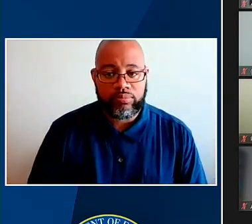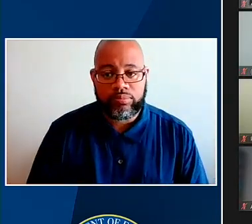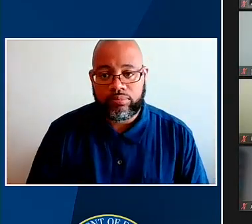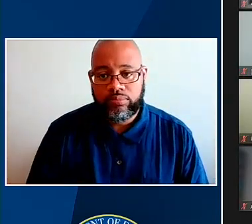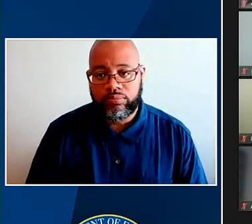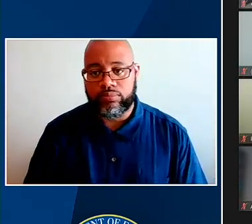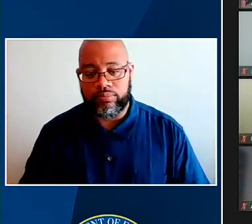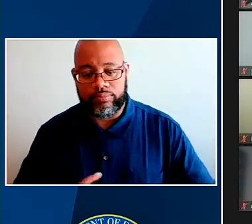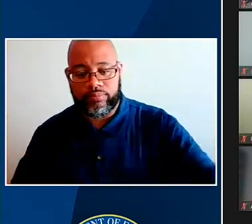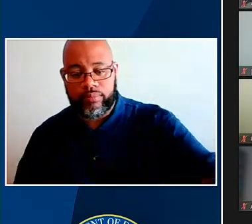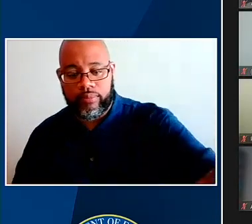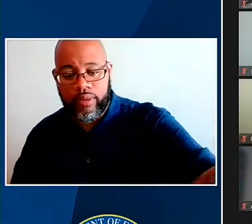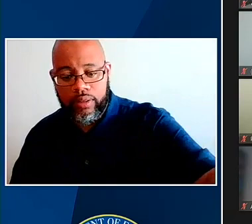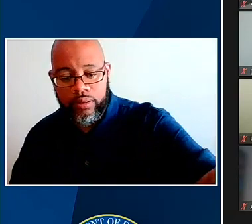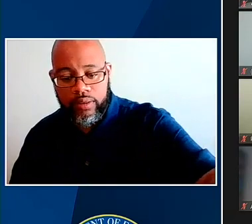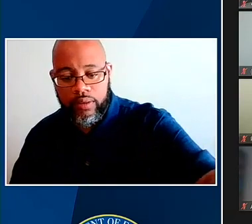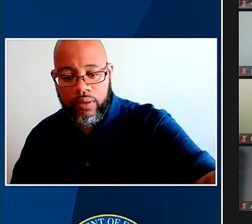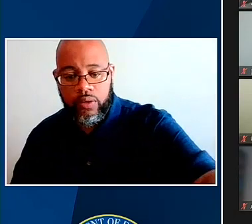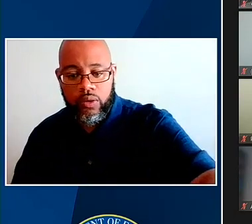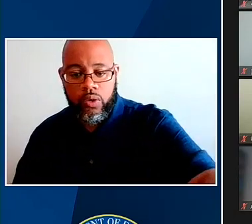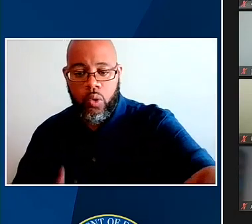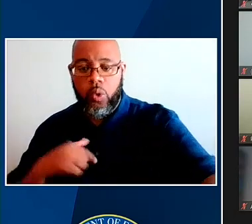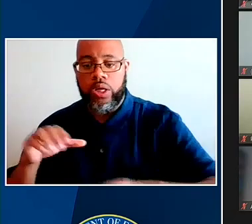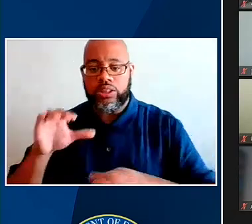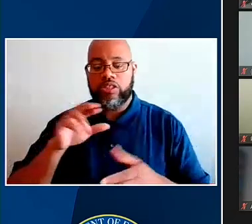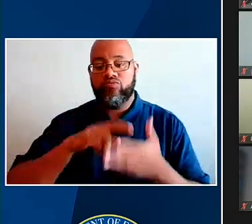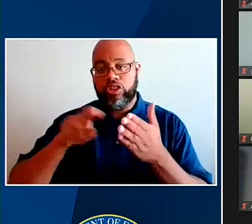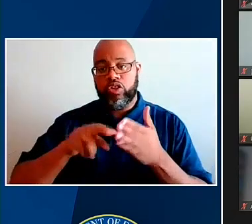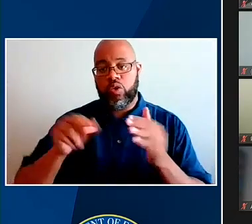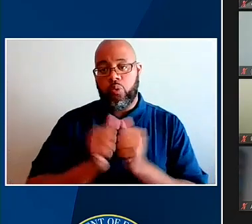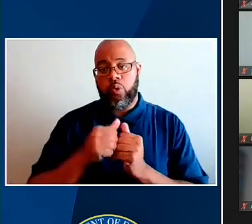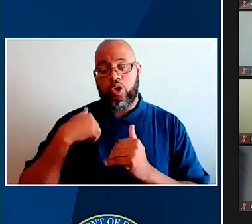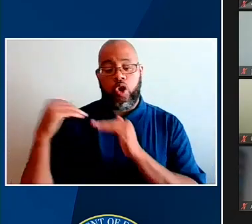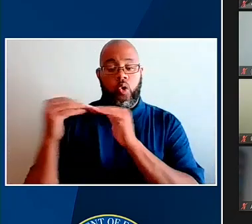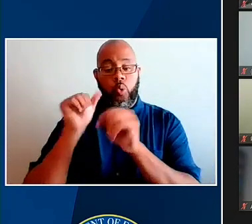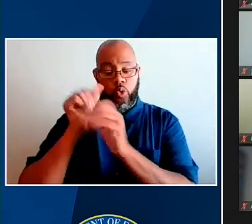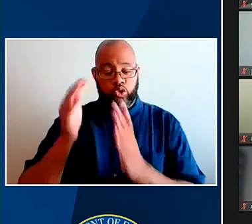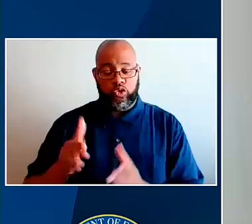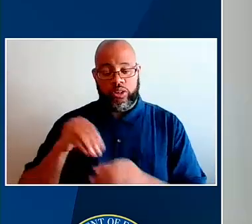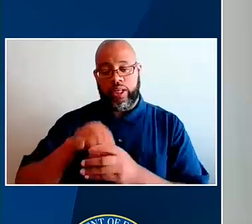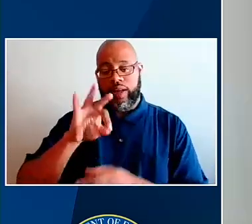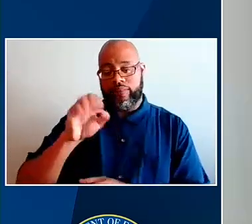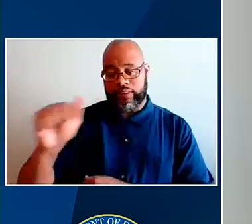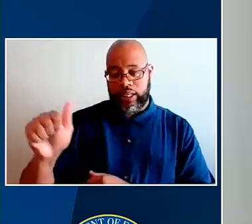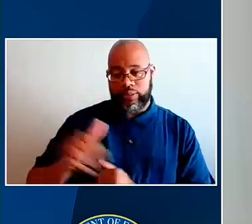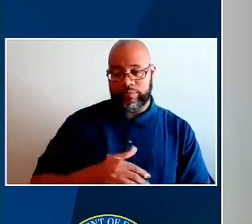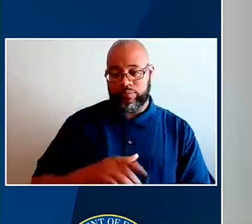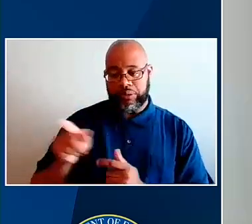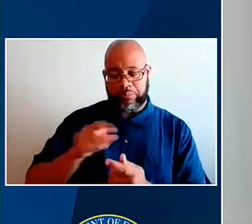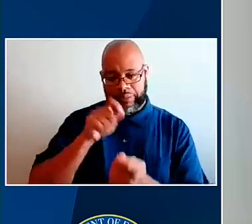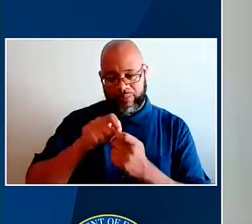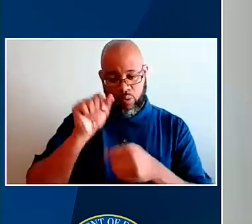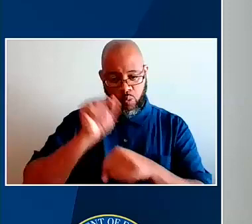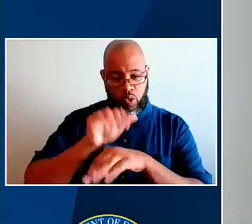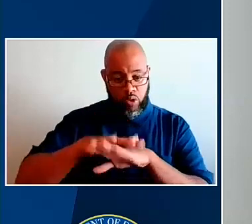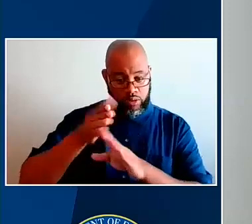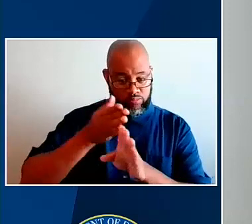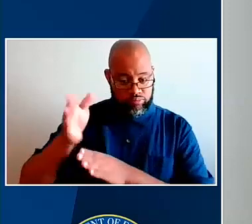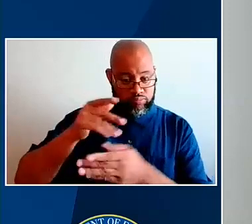Greg. Yeah, we did some research with our colleagues in FSA who specifically work on this